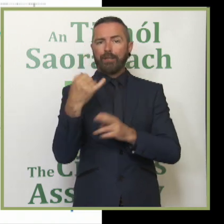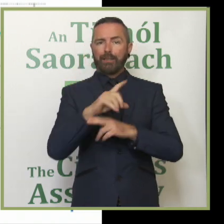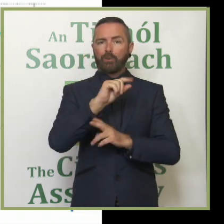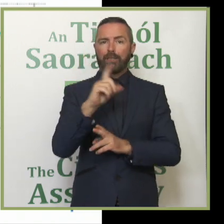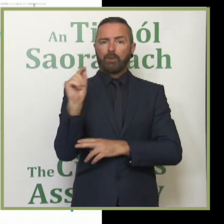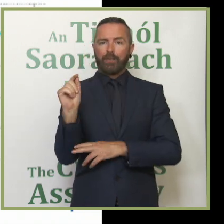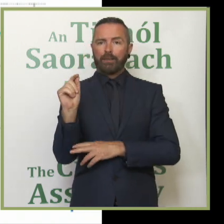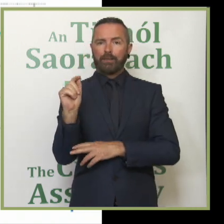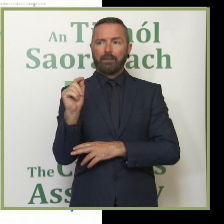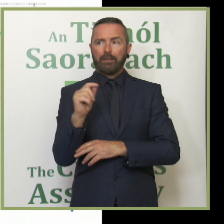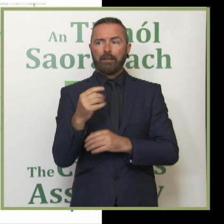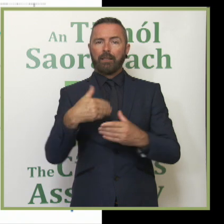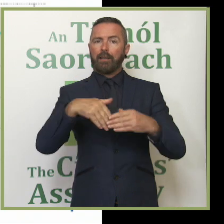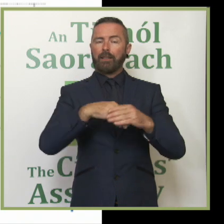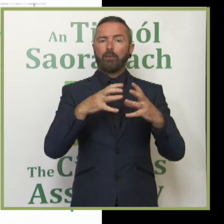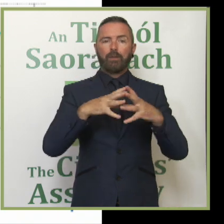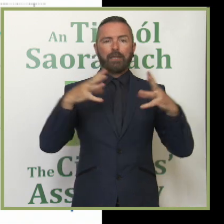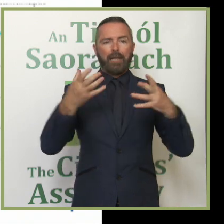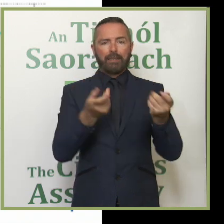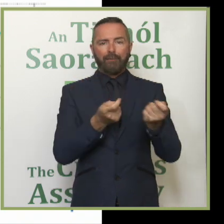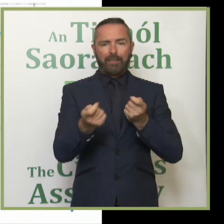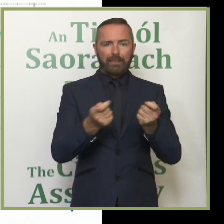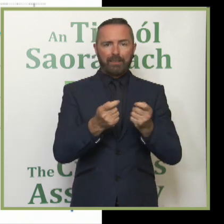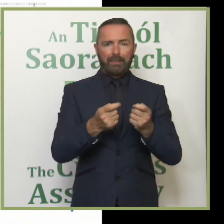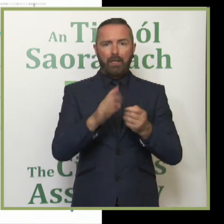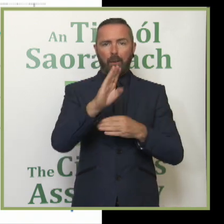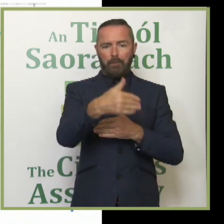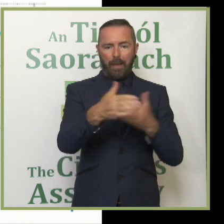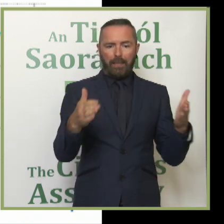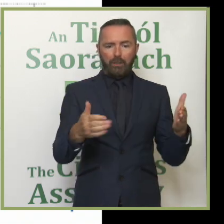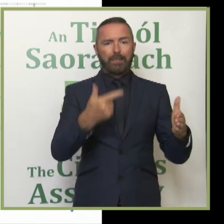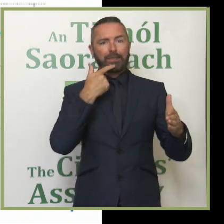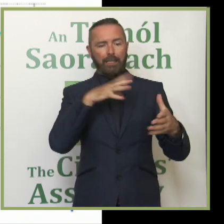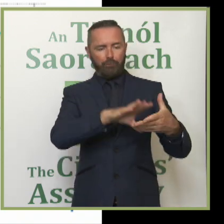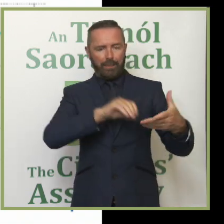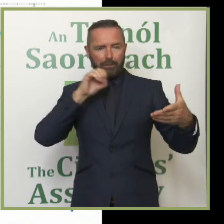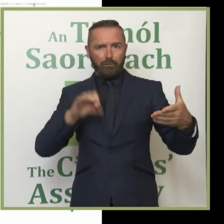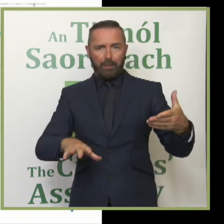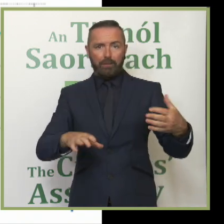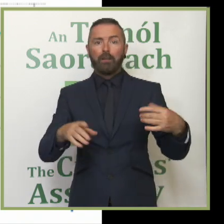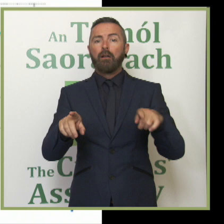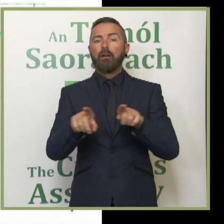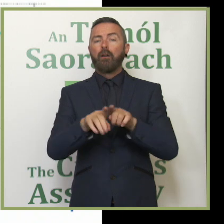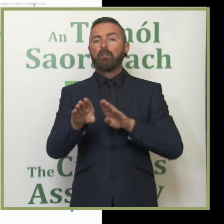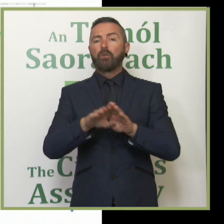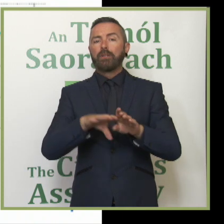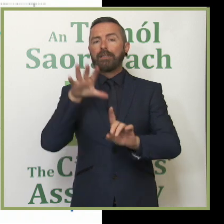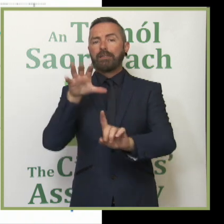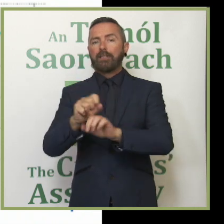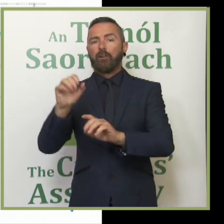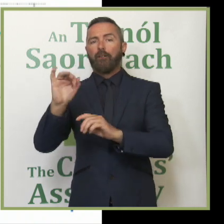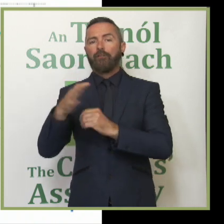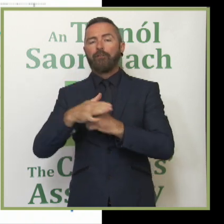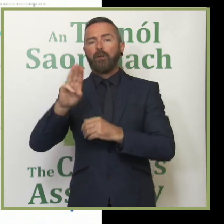large-scale facilities, packaging facilities, secondary extraction facilities, alongside the seizure of coca paste and